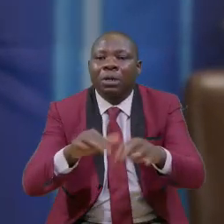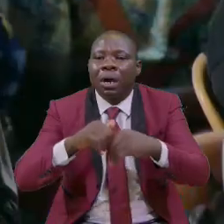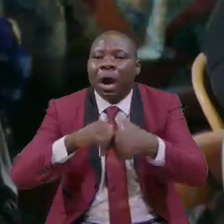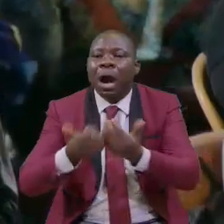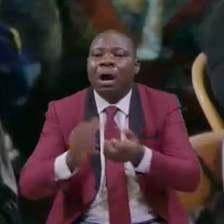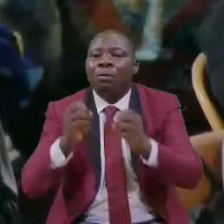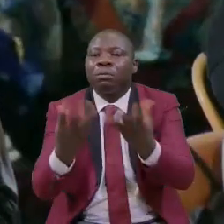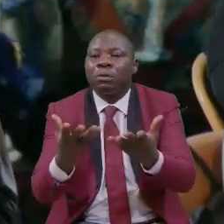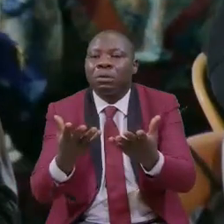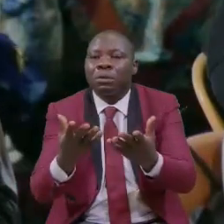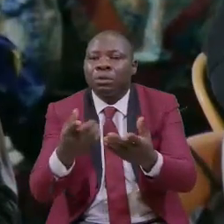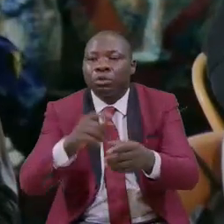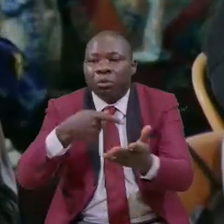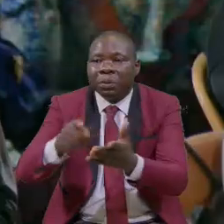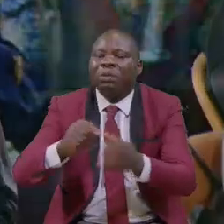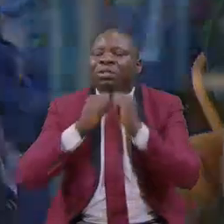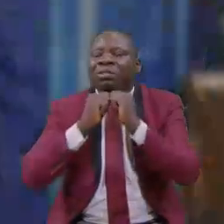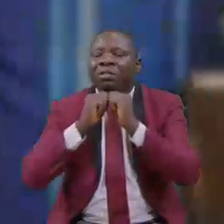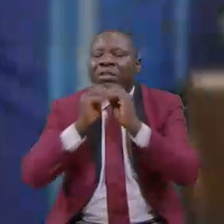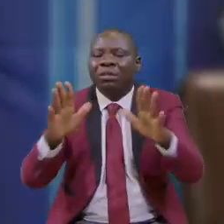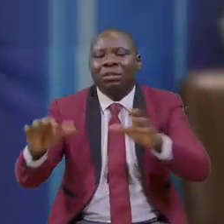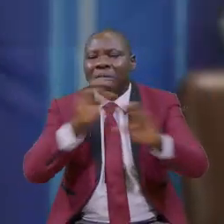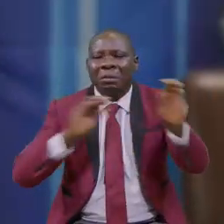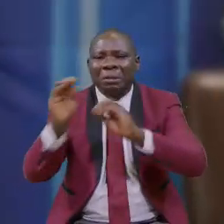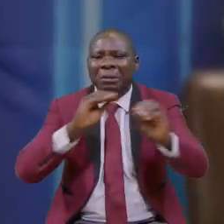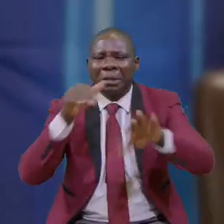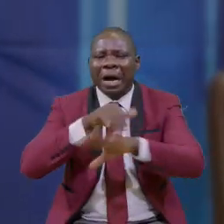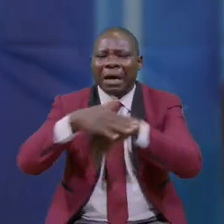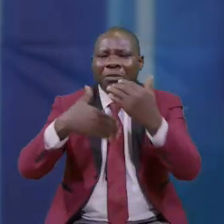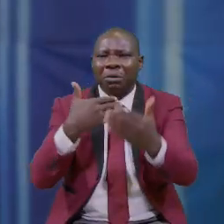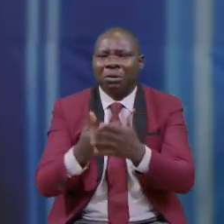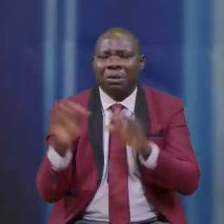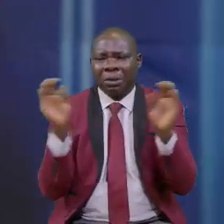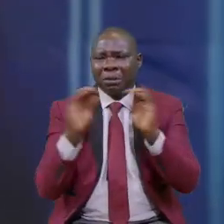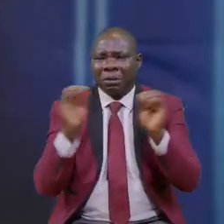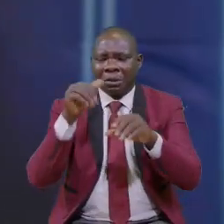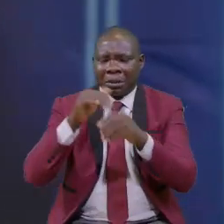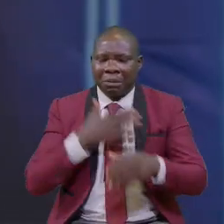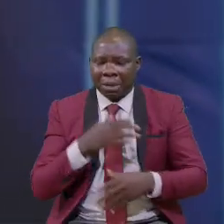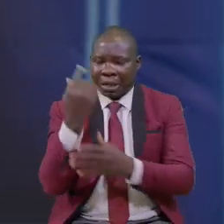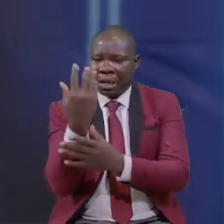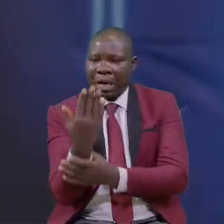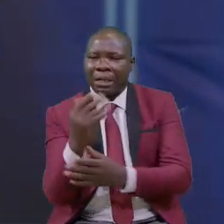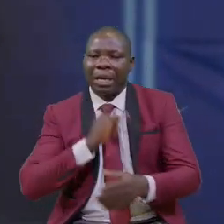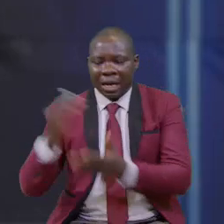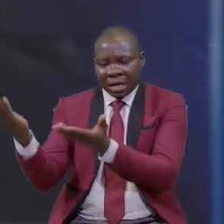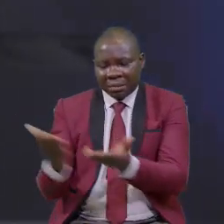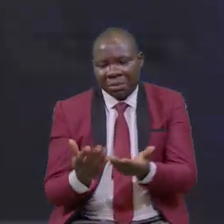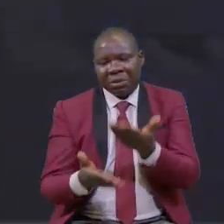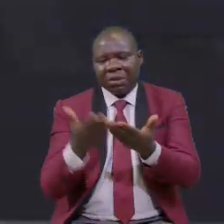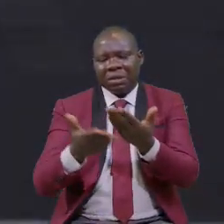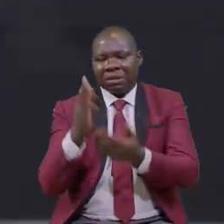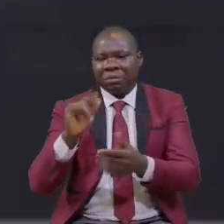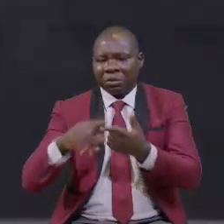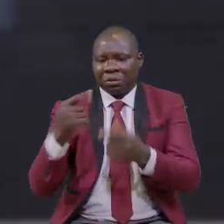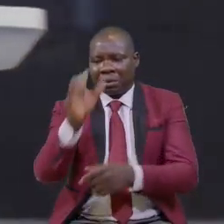gift? Nothing. Nothing in my hand I bring. Simply to the cross I